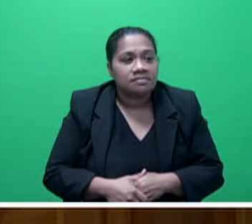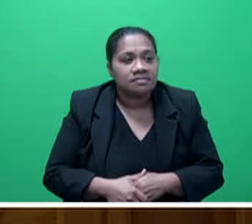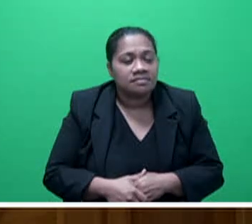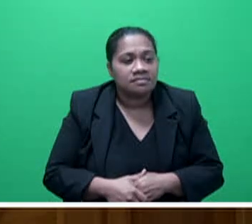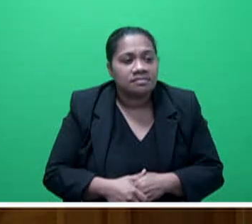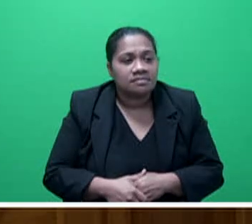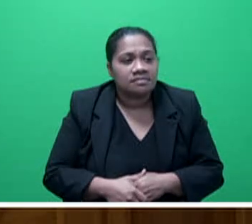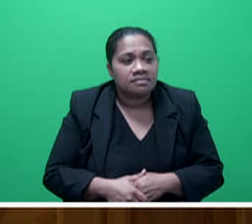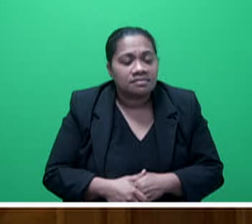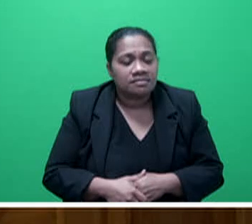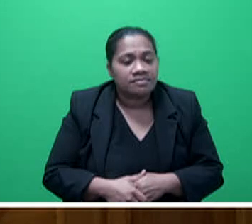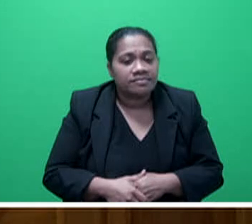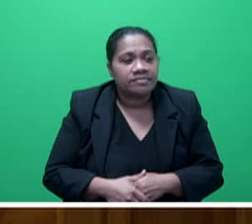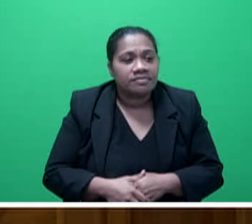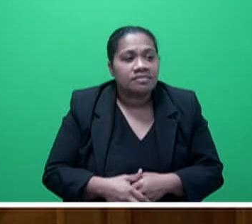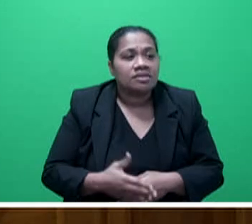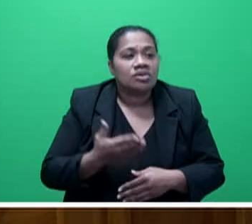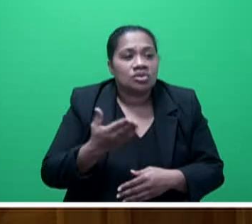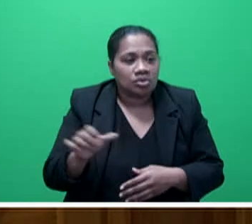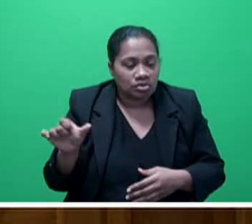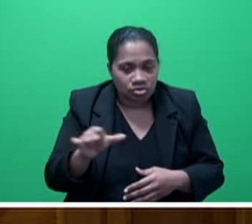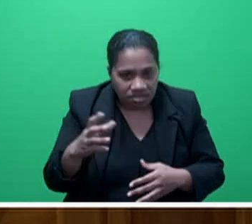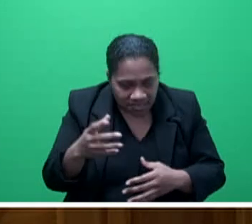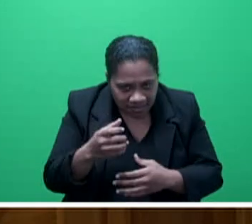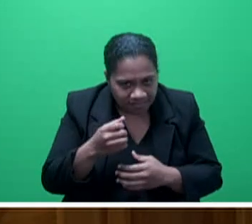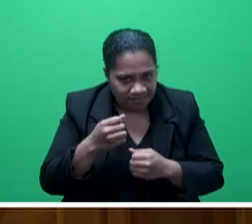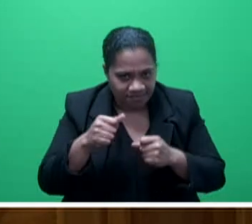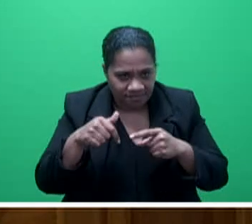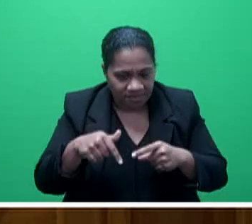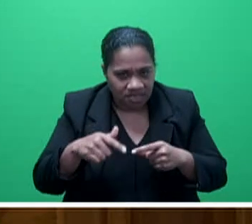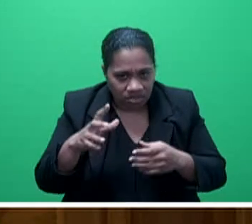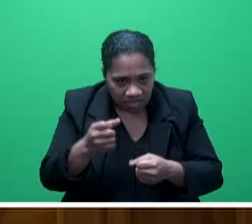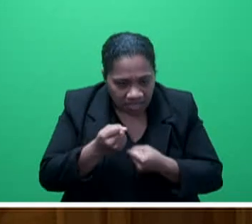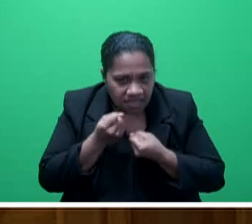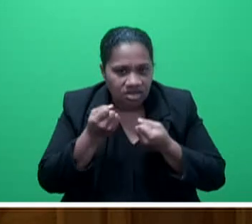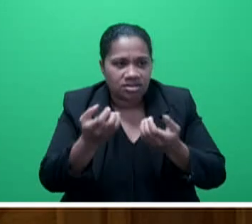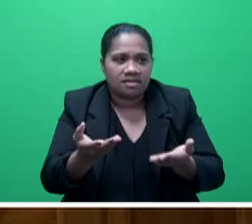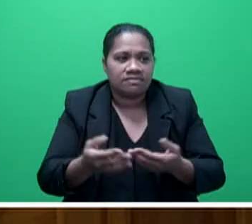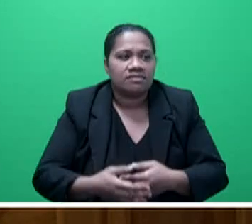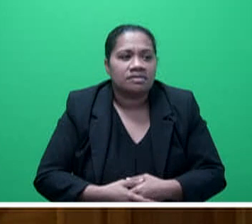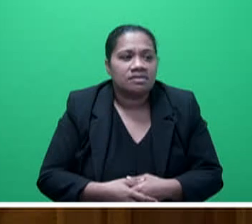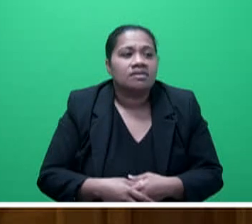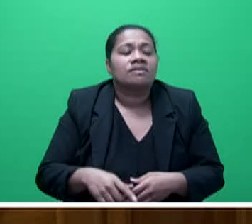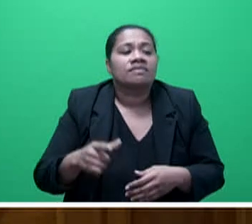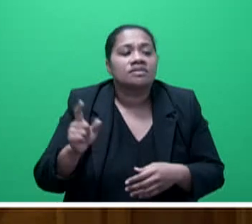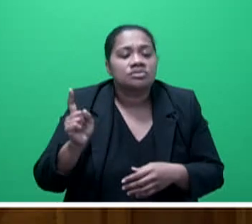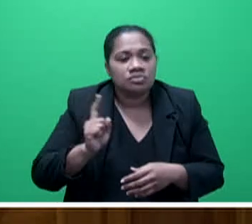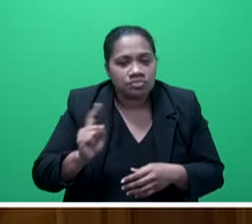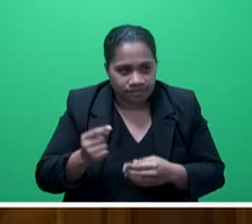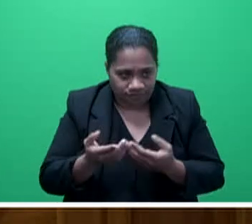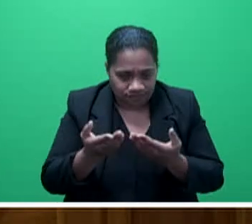You've got to be able to take it here on the chin and give it. All right. That's what